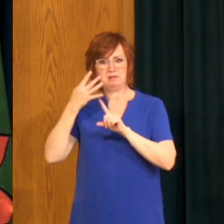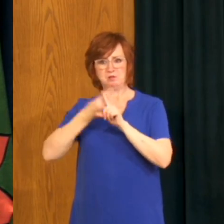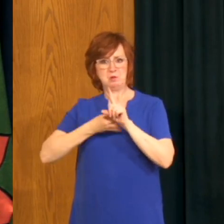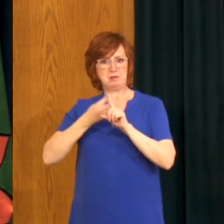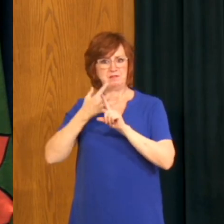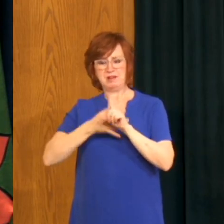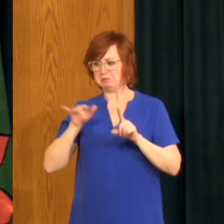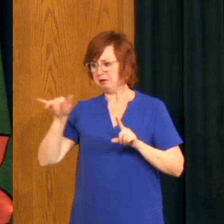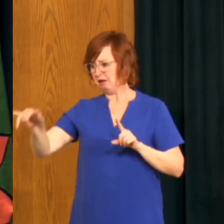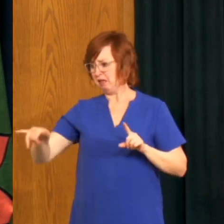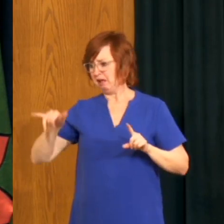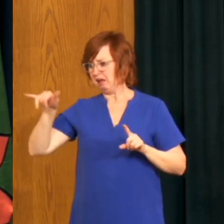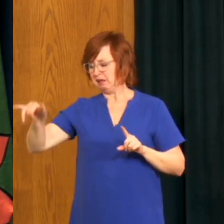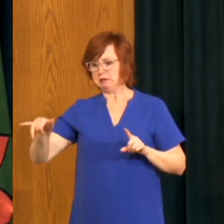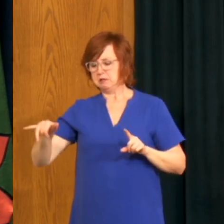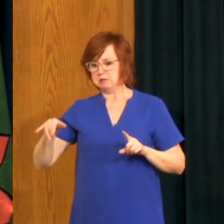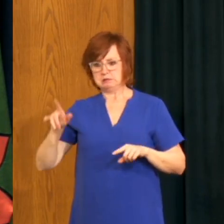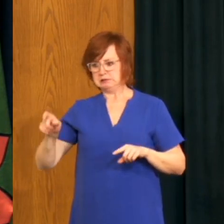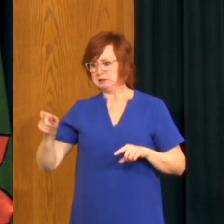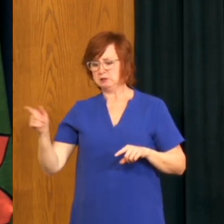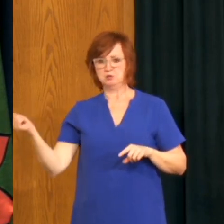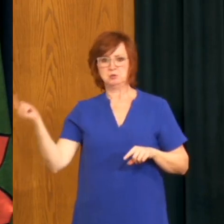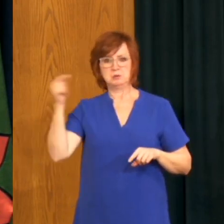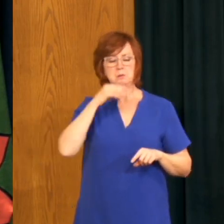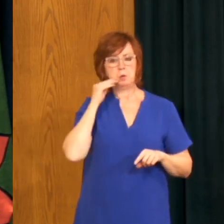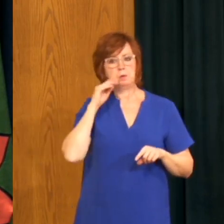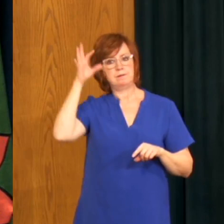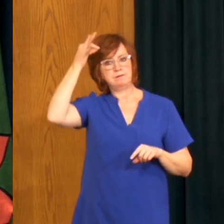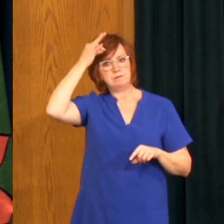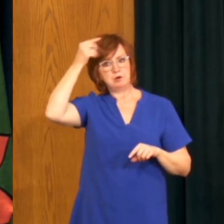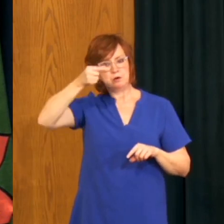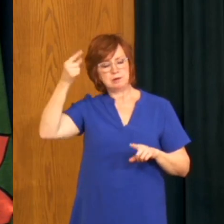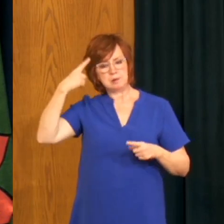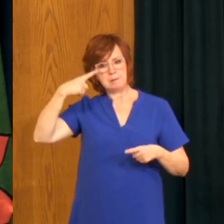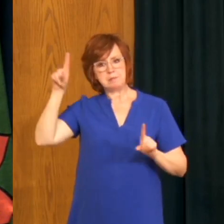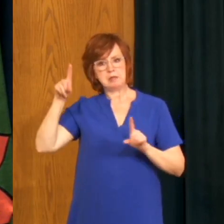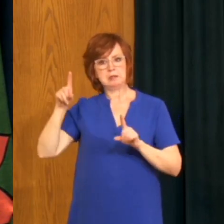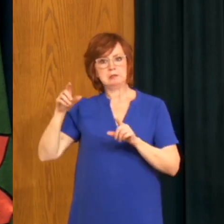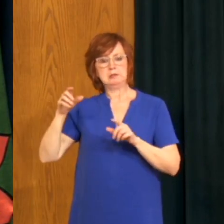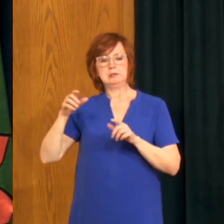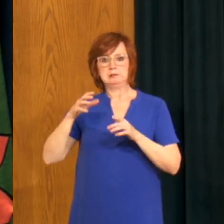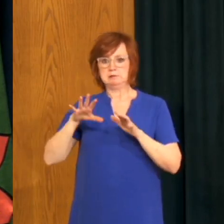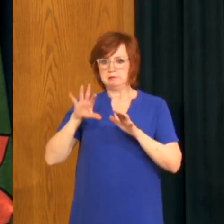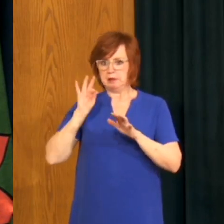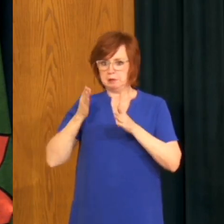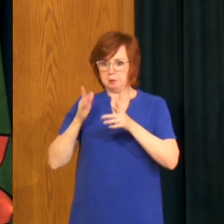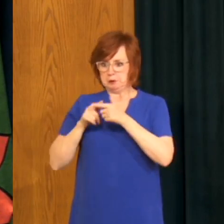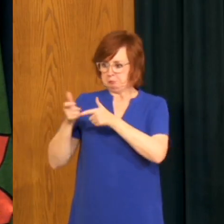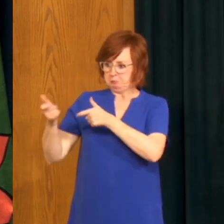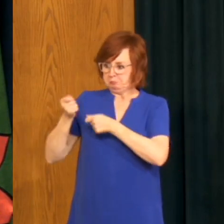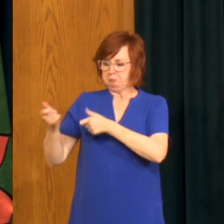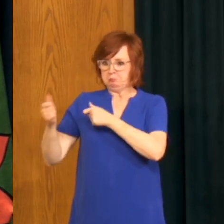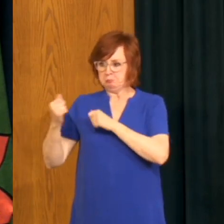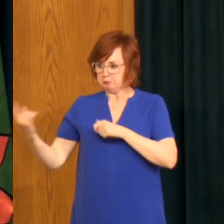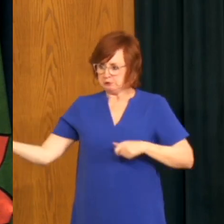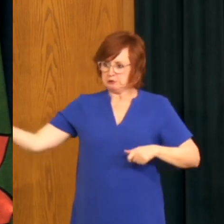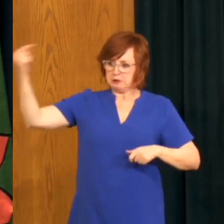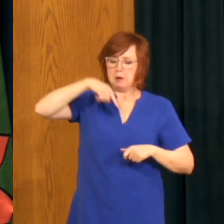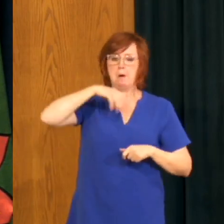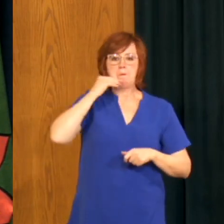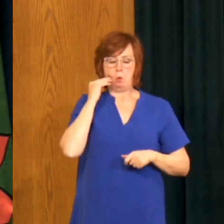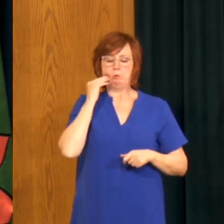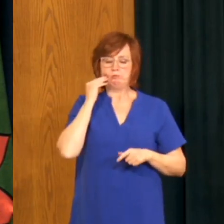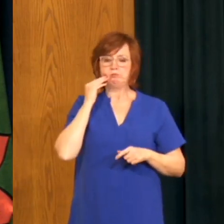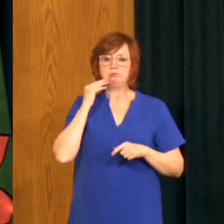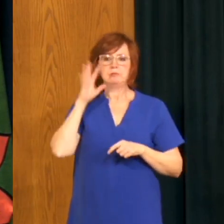to this pandemic. The federal government has been working hard at repatriating Canadians back to Canada. There are